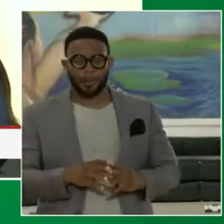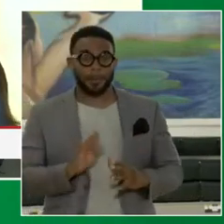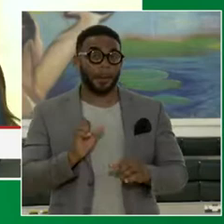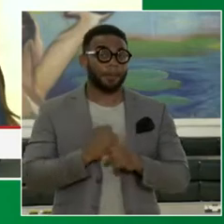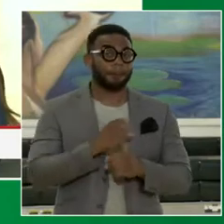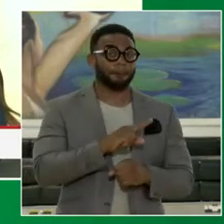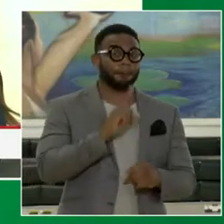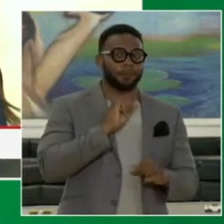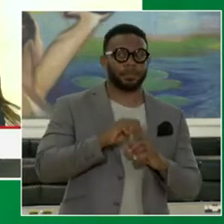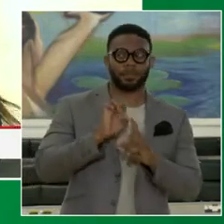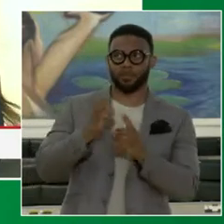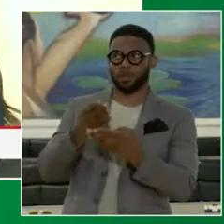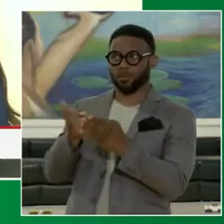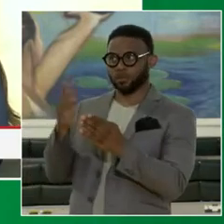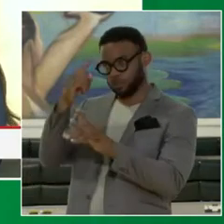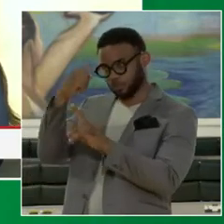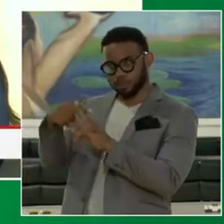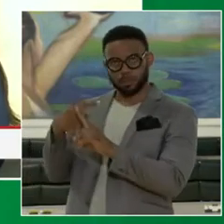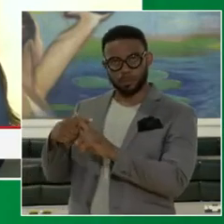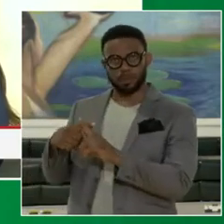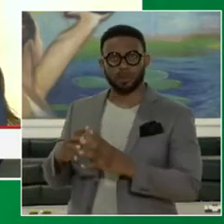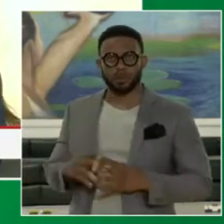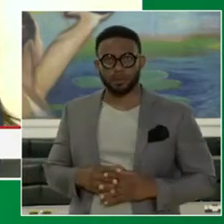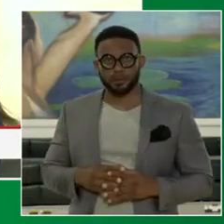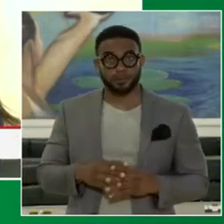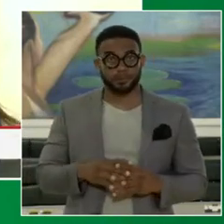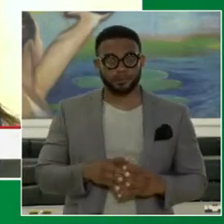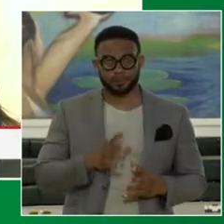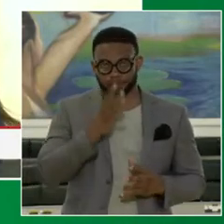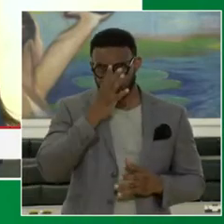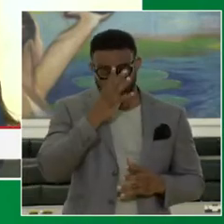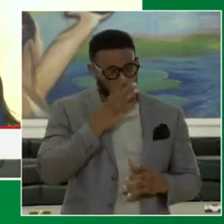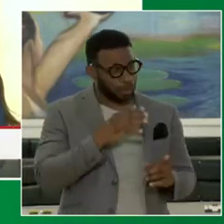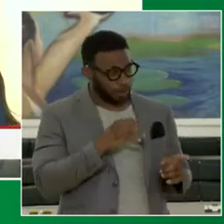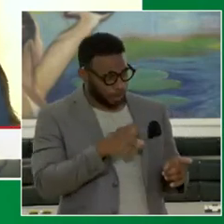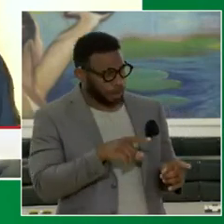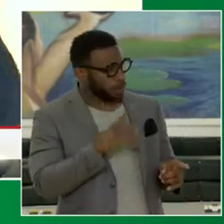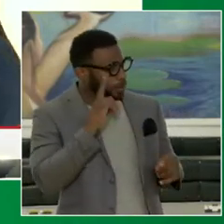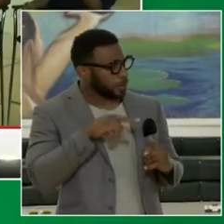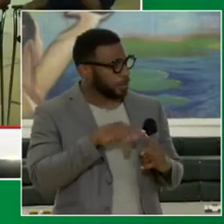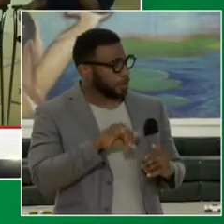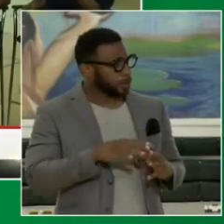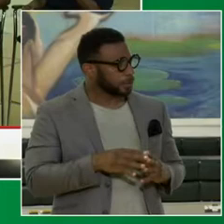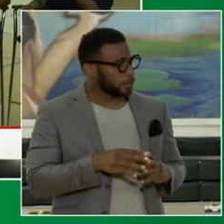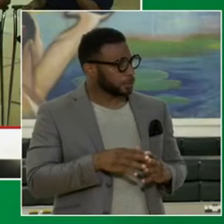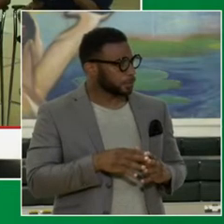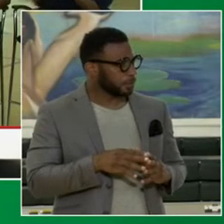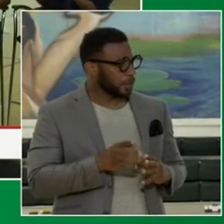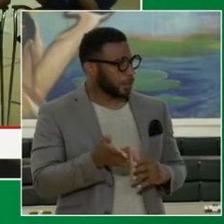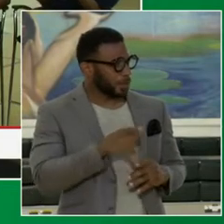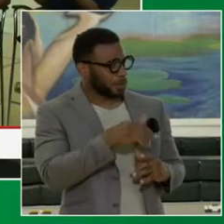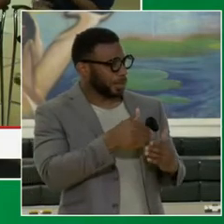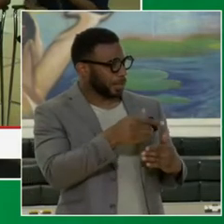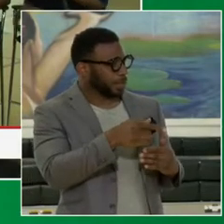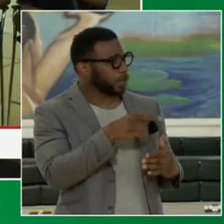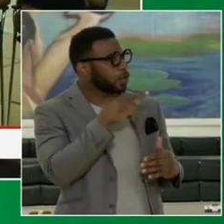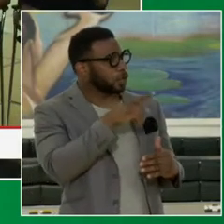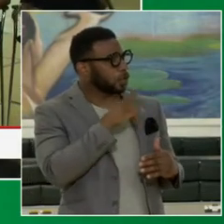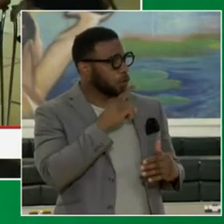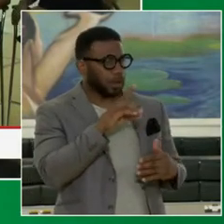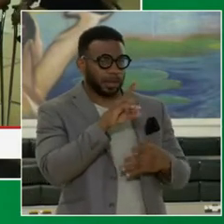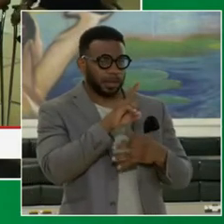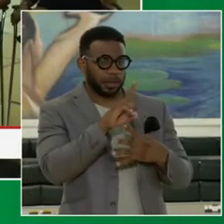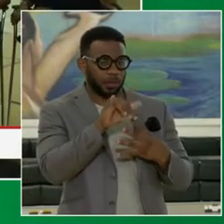by making them be in environments where they suffered significant trauma. And Lindsay, I'm going to stick with you. I was going to come to you next anyway, because DYRS,